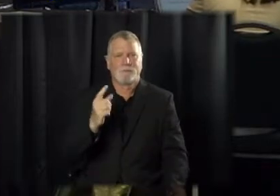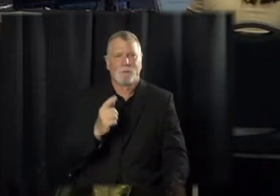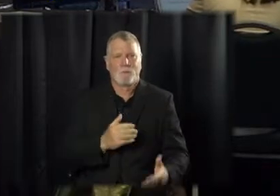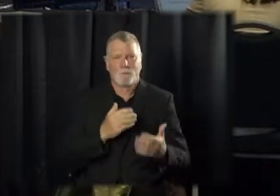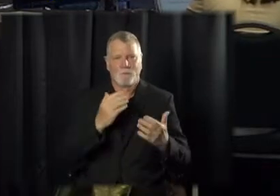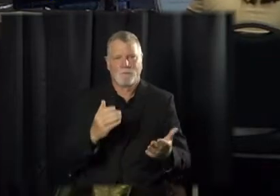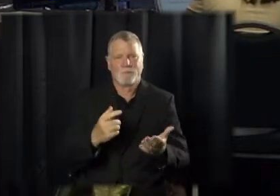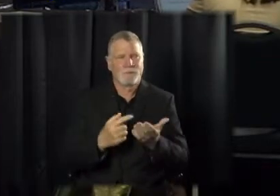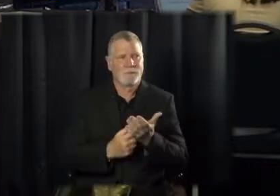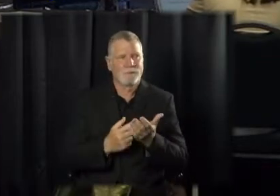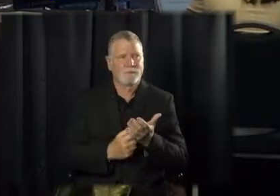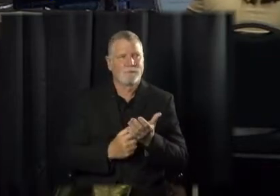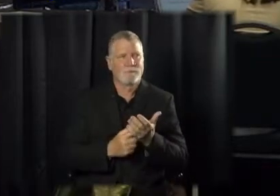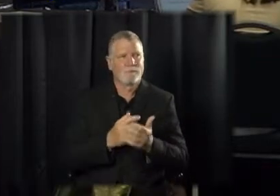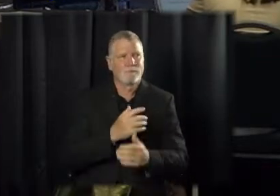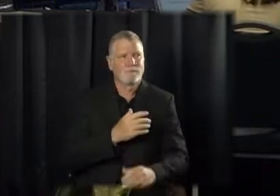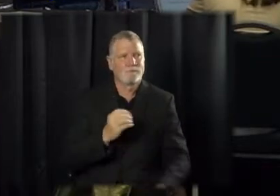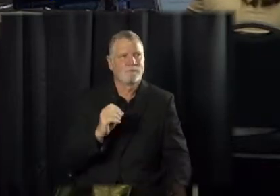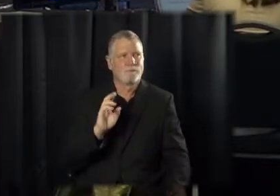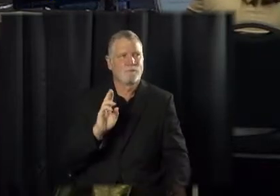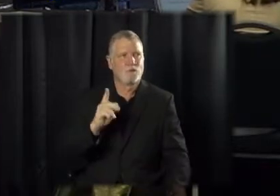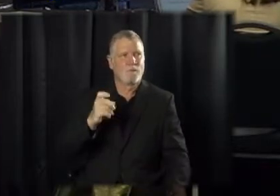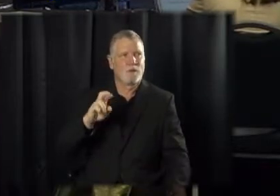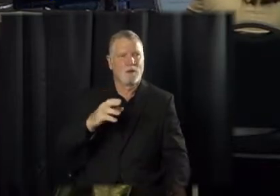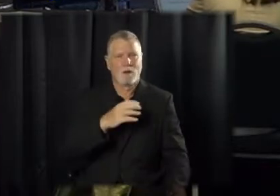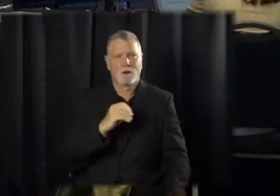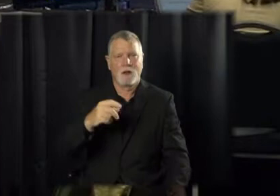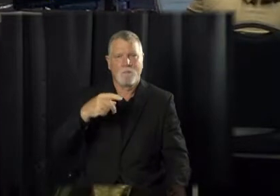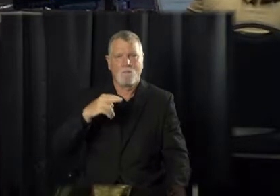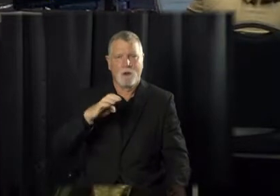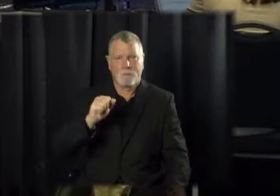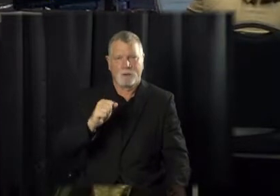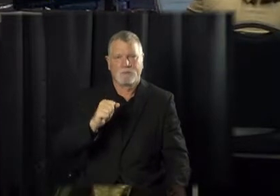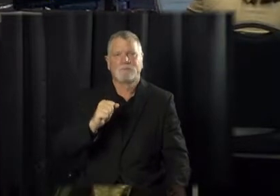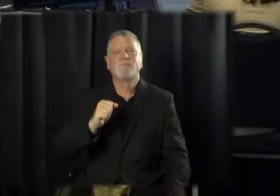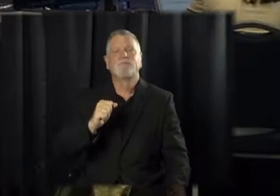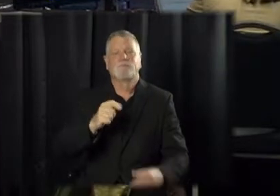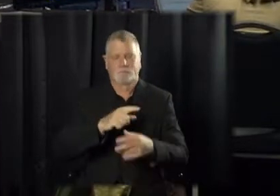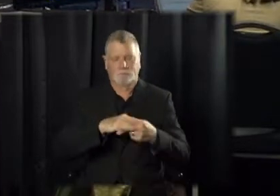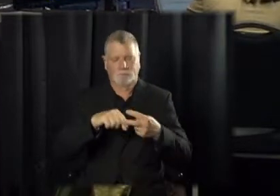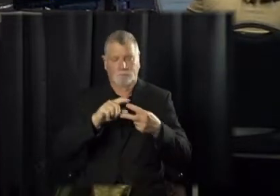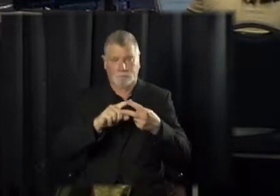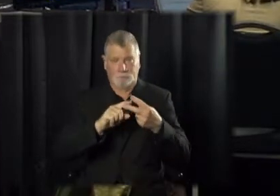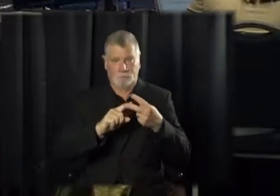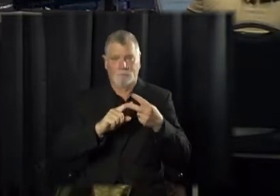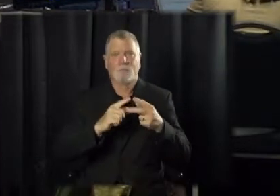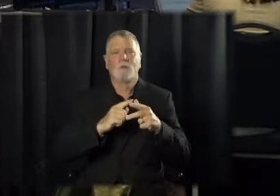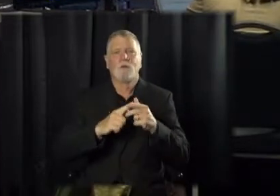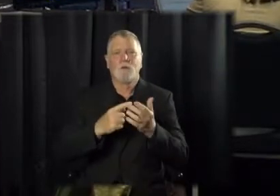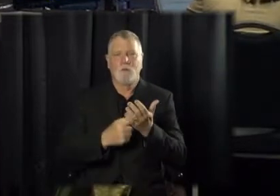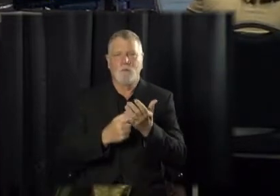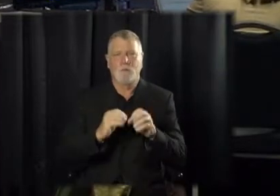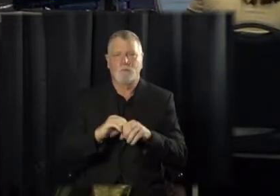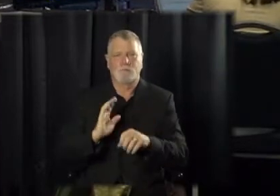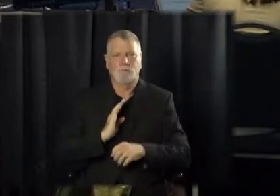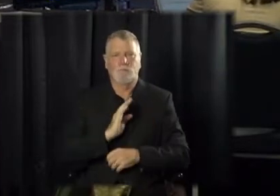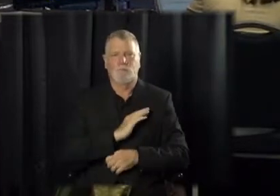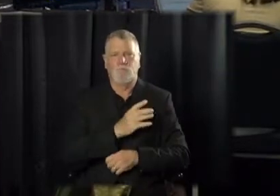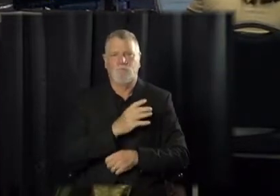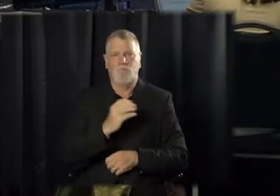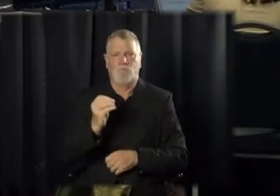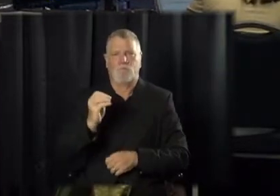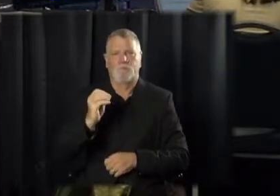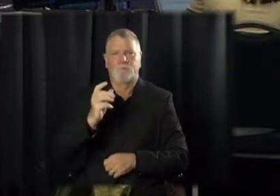present and discuss UPR and Prepa, and then we'll have any discussion from the board. We'll have